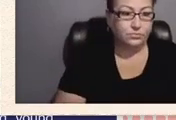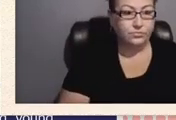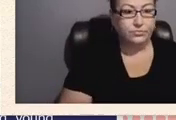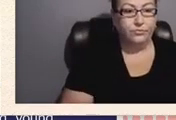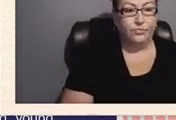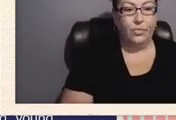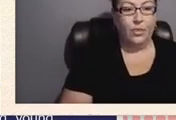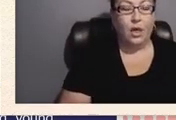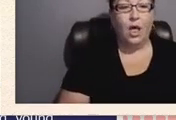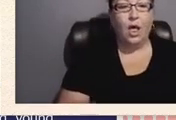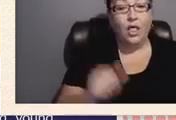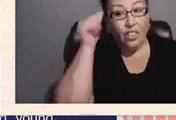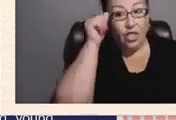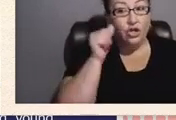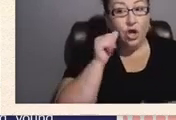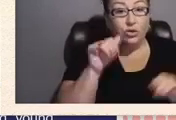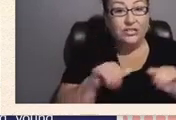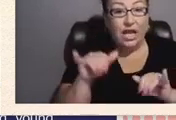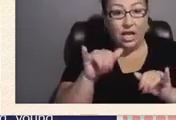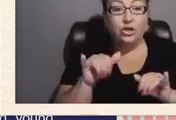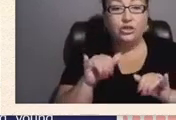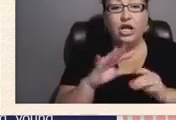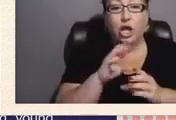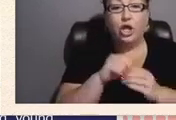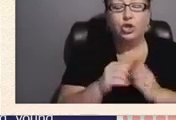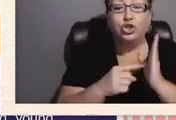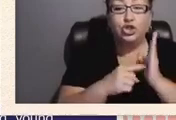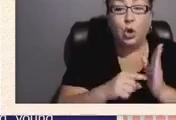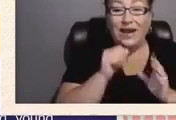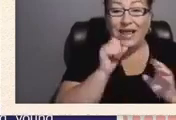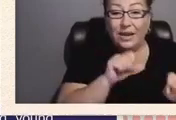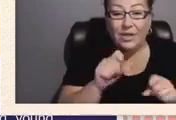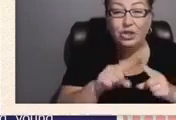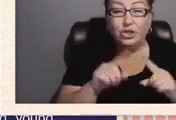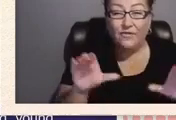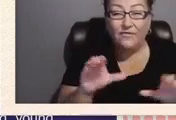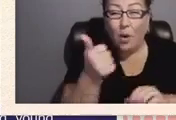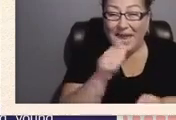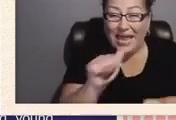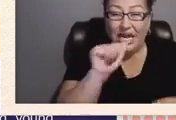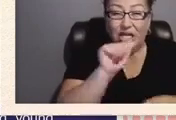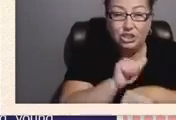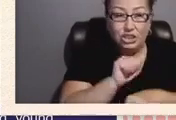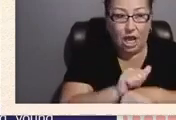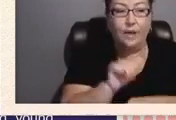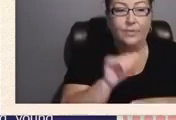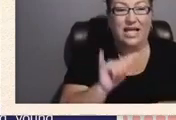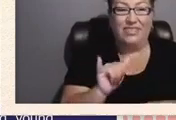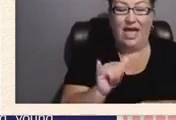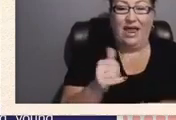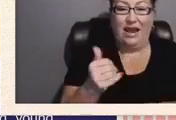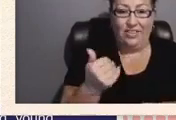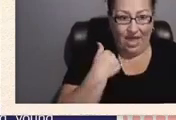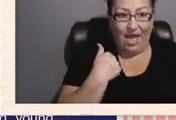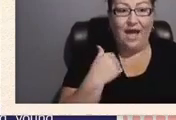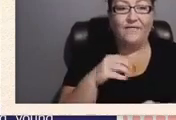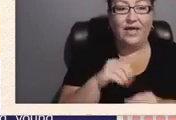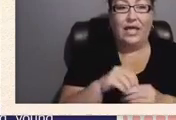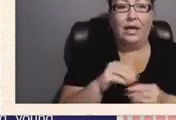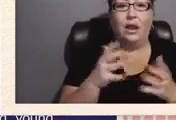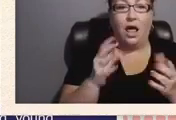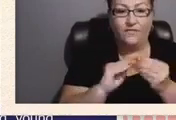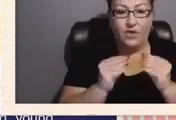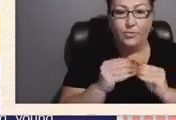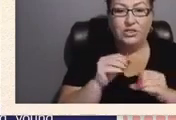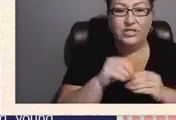The adult standard includes an inability to perform any jobs that exist in substantial numbers in the national or